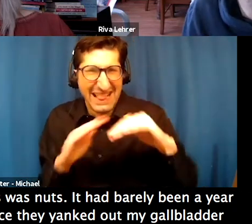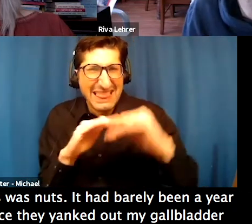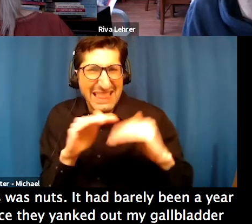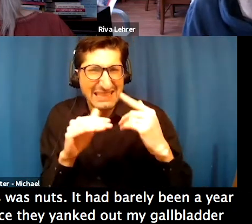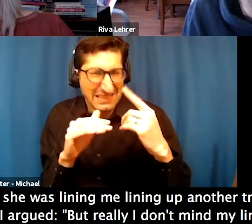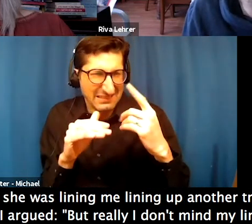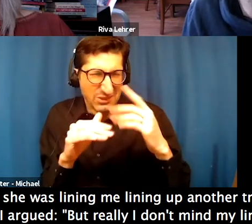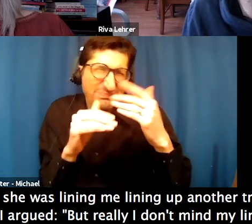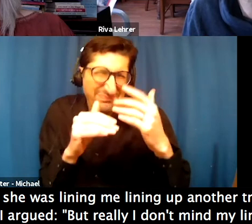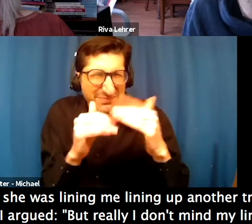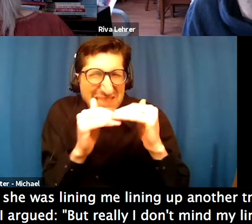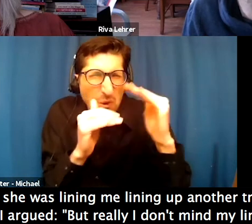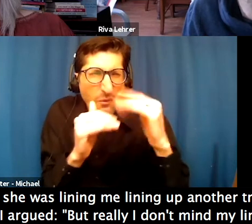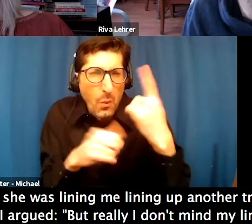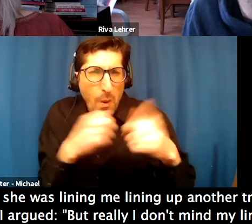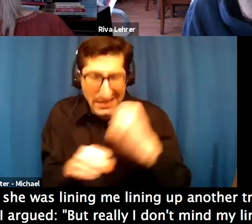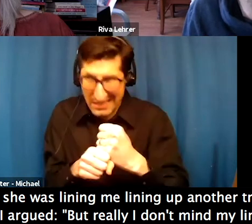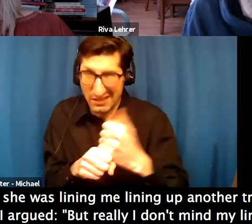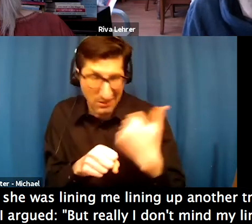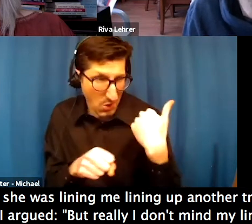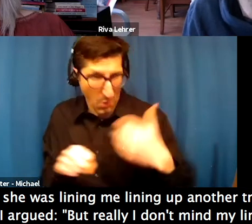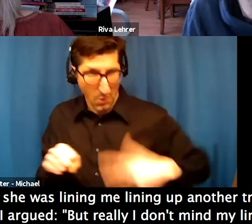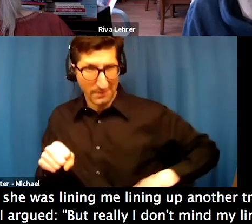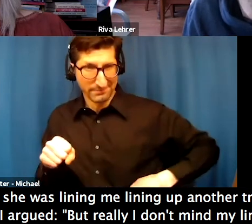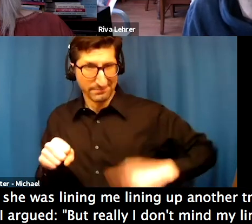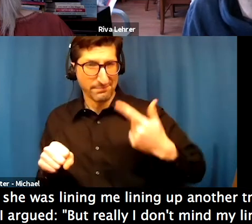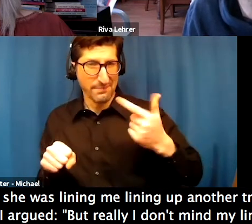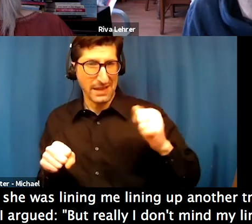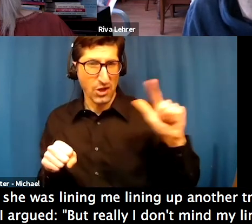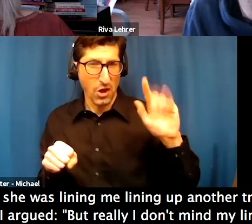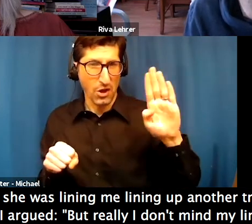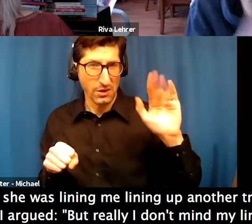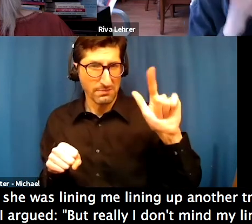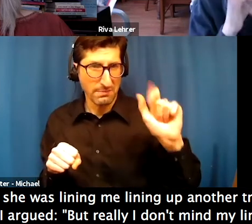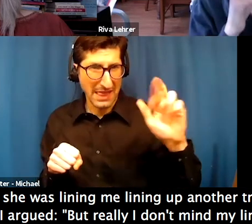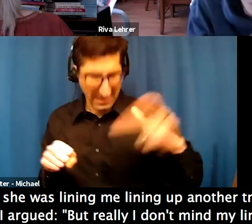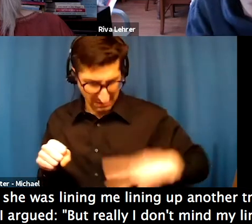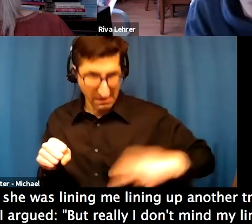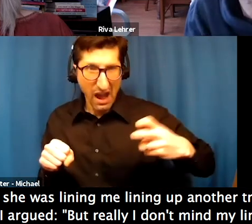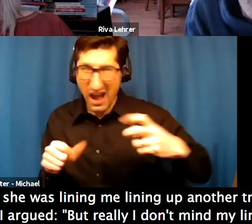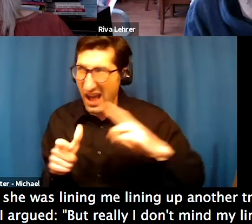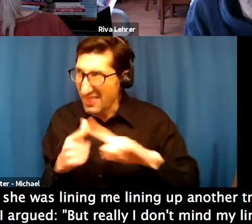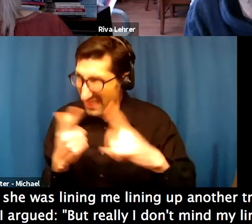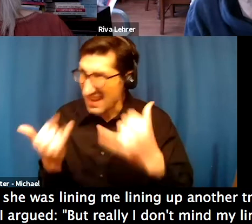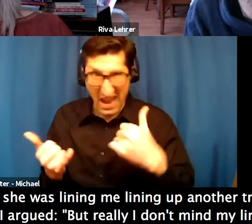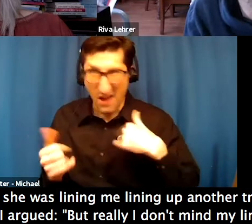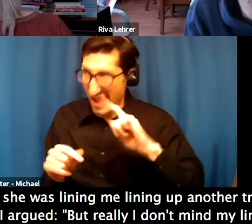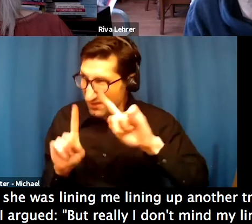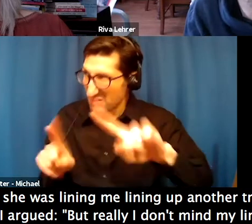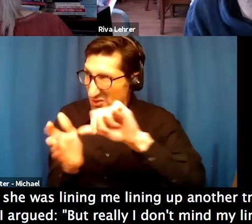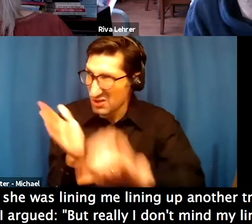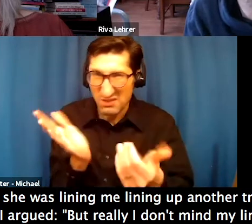my gallbladder. And here she was lining me, lining up another trip to the OR. I argued, but